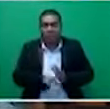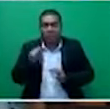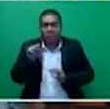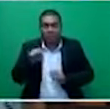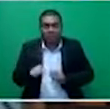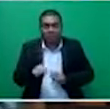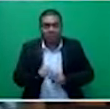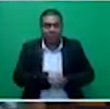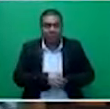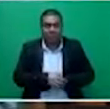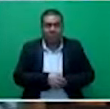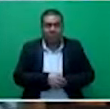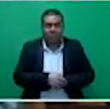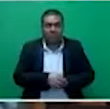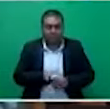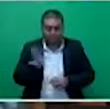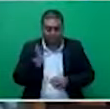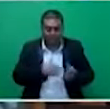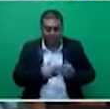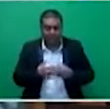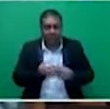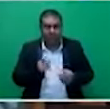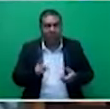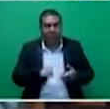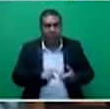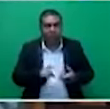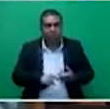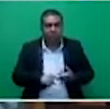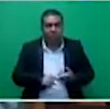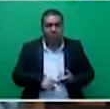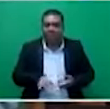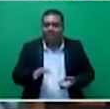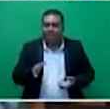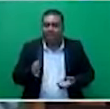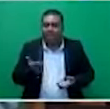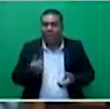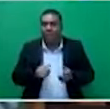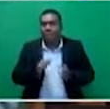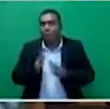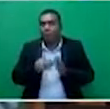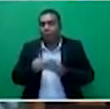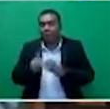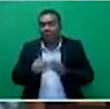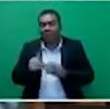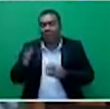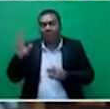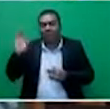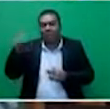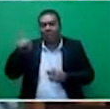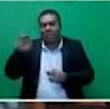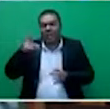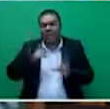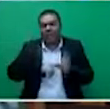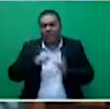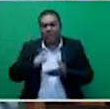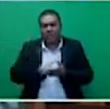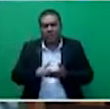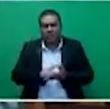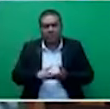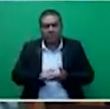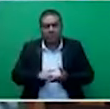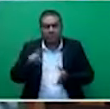sir, the cost of building something today is far cheaper than building it 10 years down the track. The cost of debt has also significantly come down,